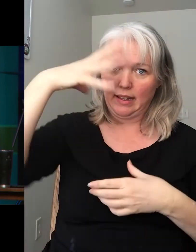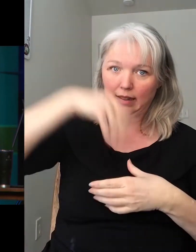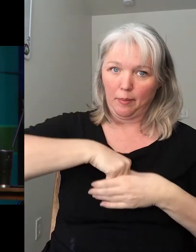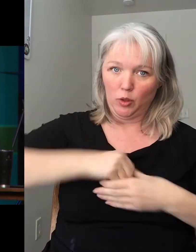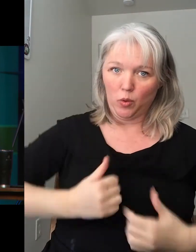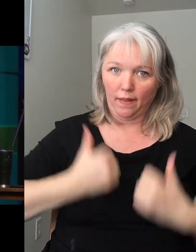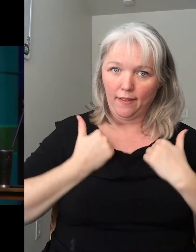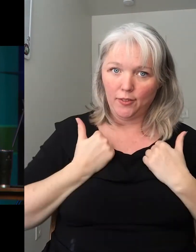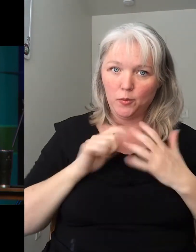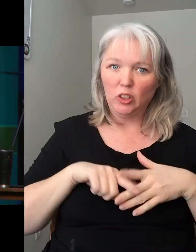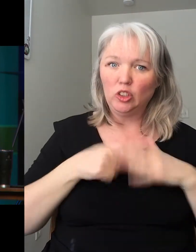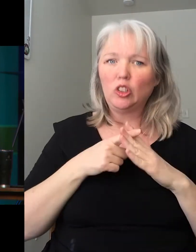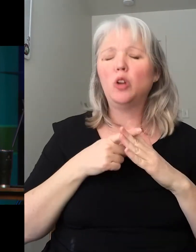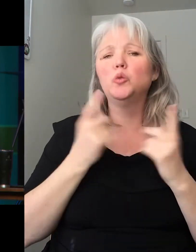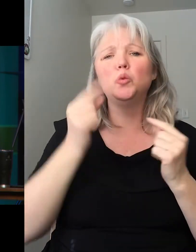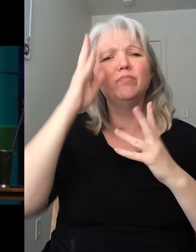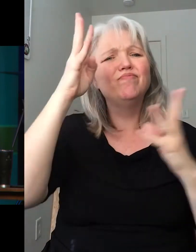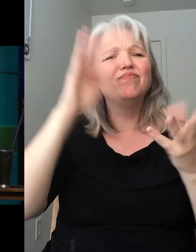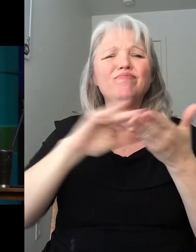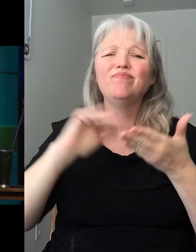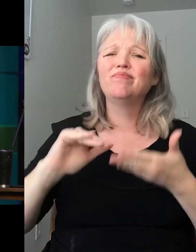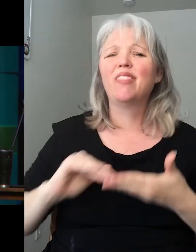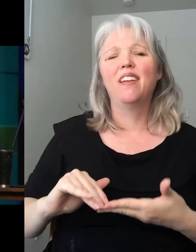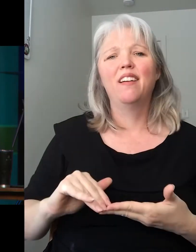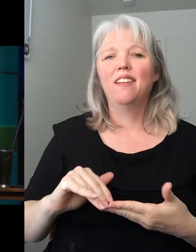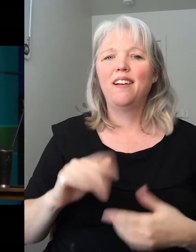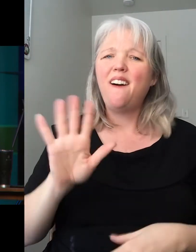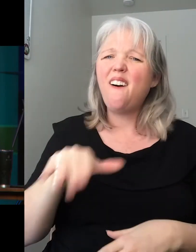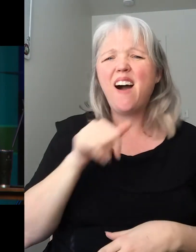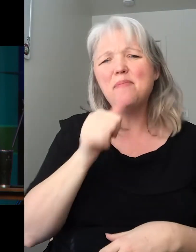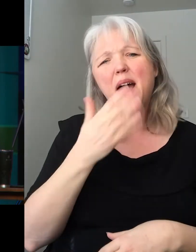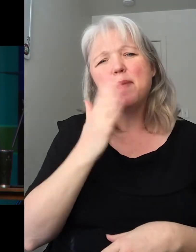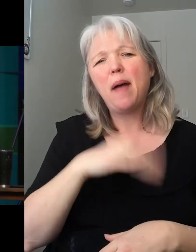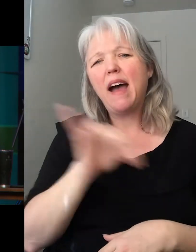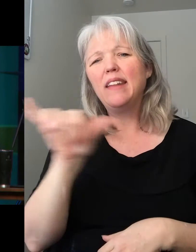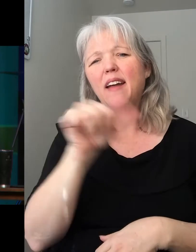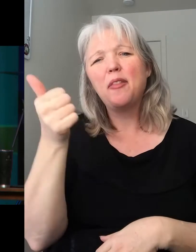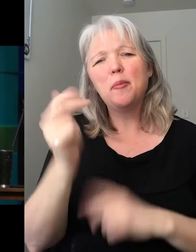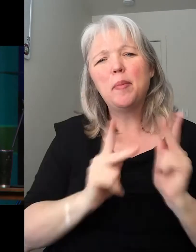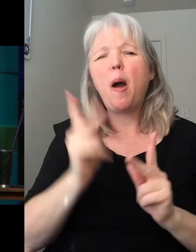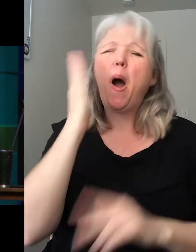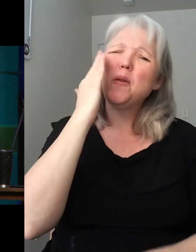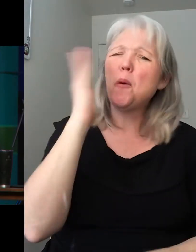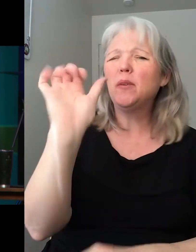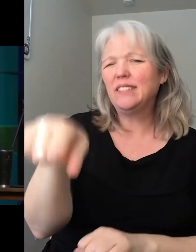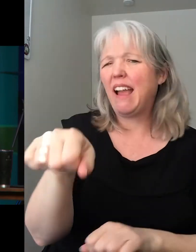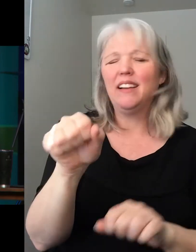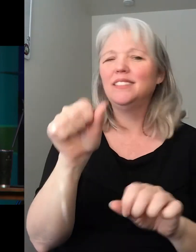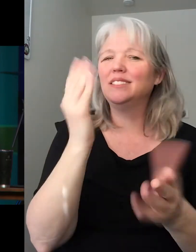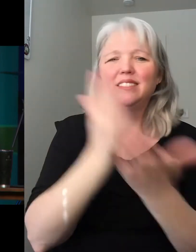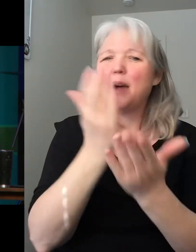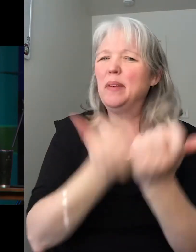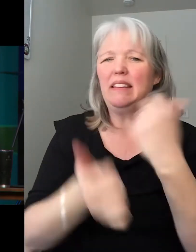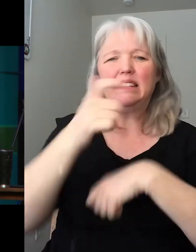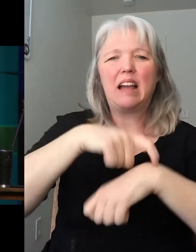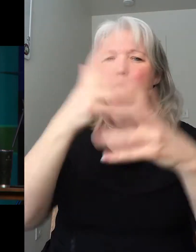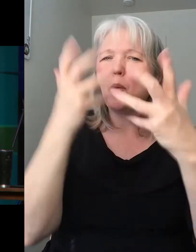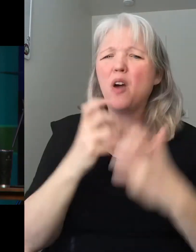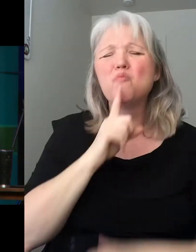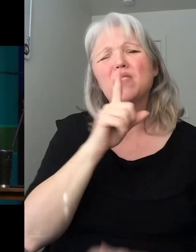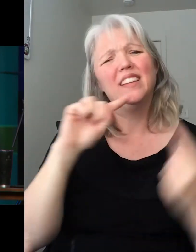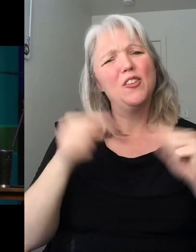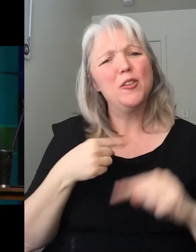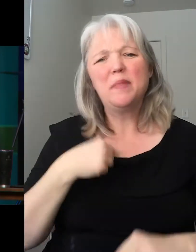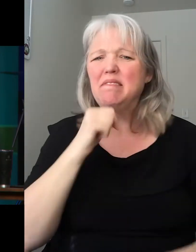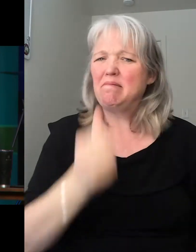that's come into our lives. And then we begin to make excuses. Well, I'm not as bad as other people. Oh, I know I could stop this anytime I wanted to.